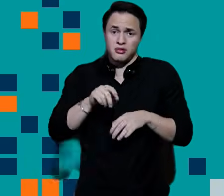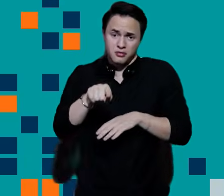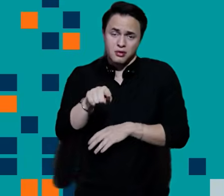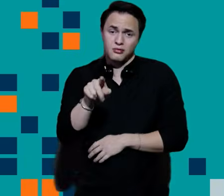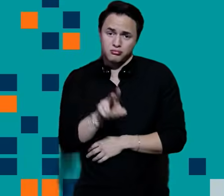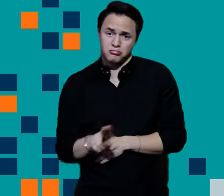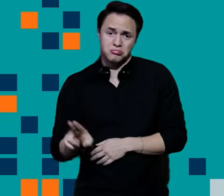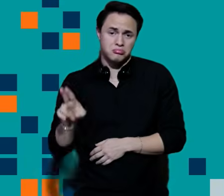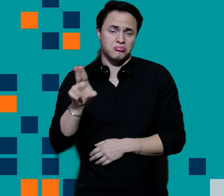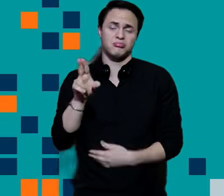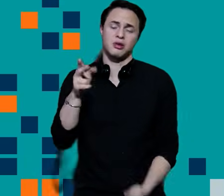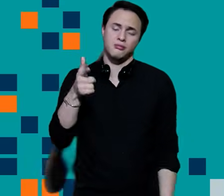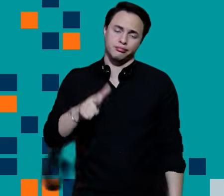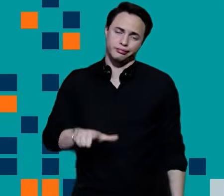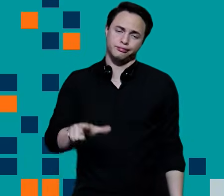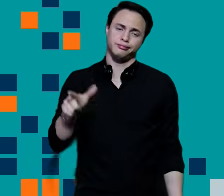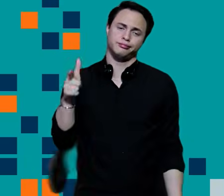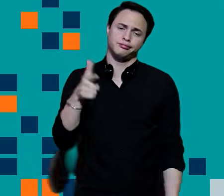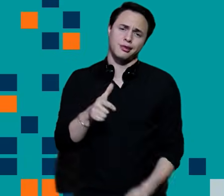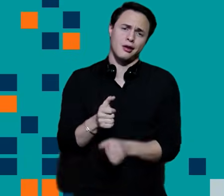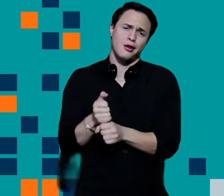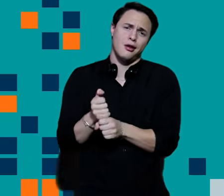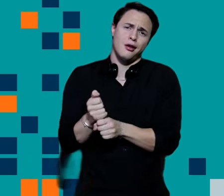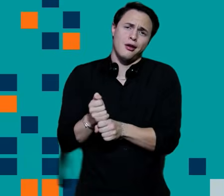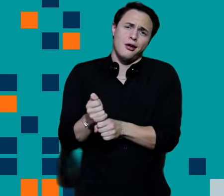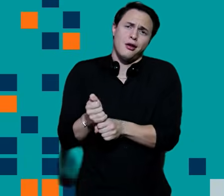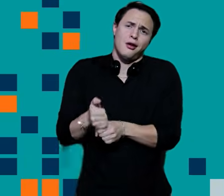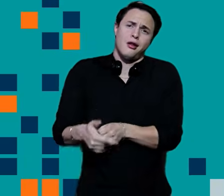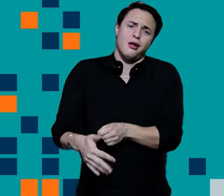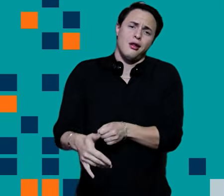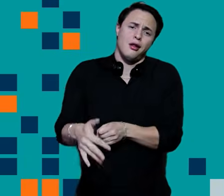and years and years for them to come back.